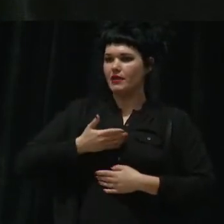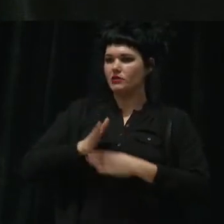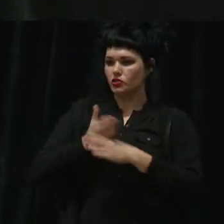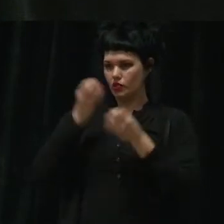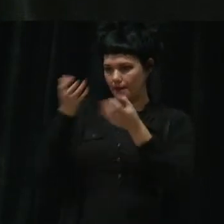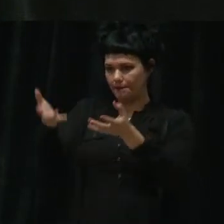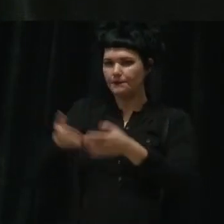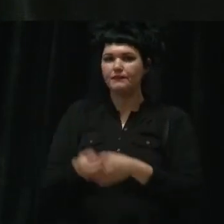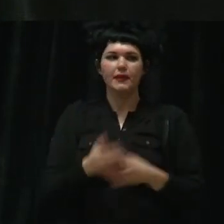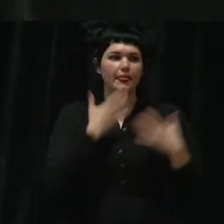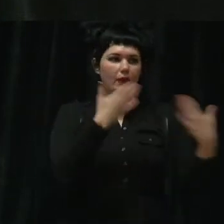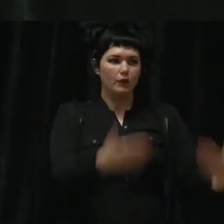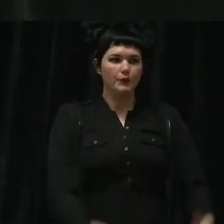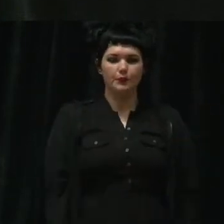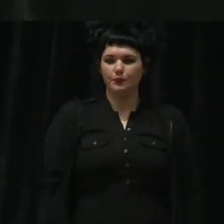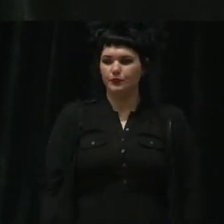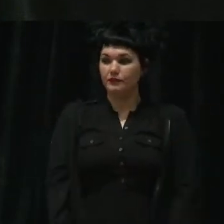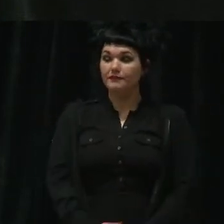well.